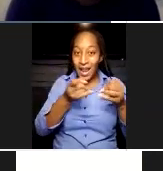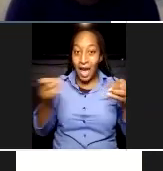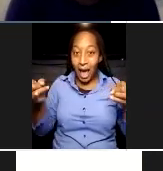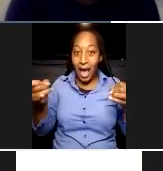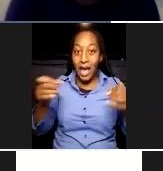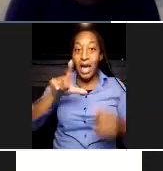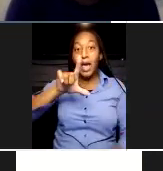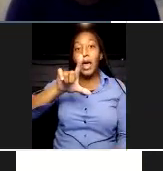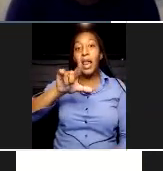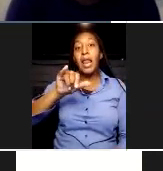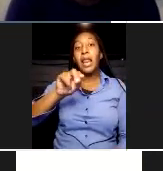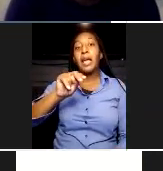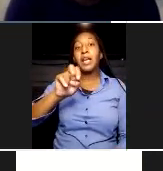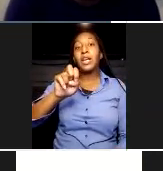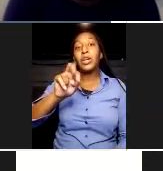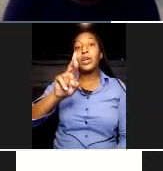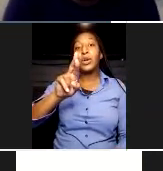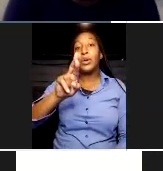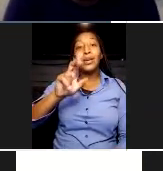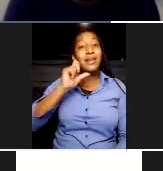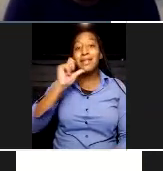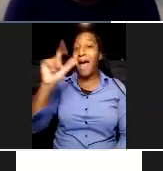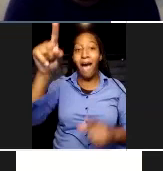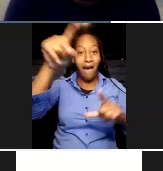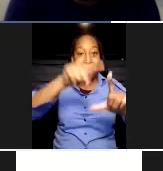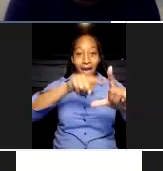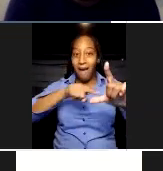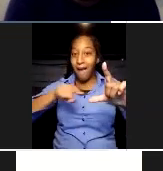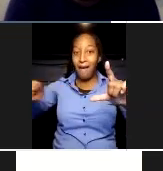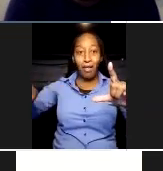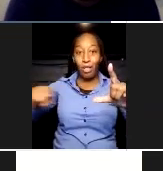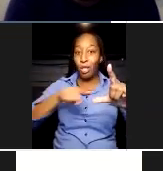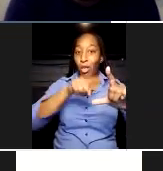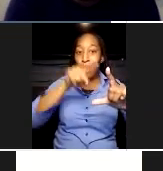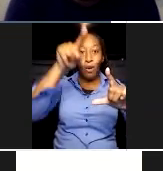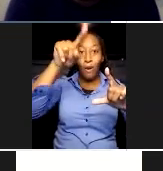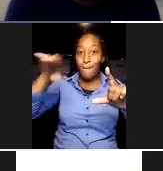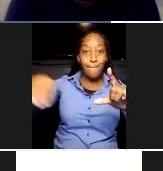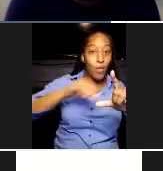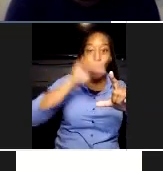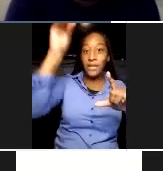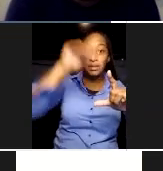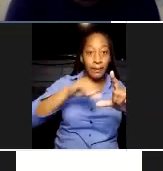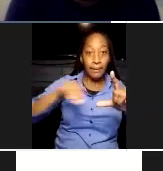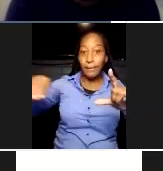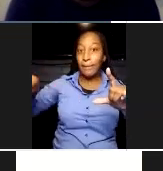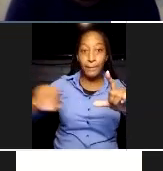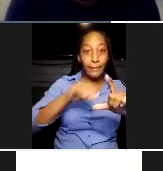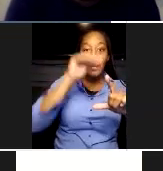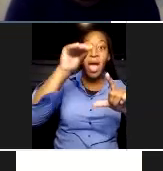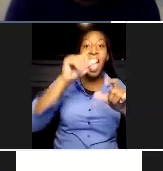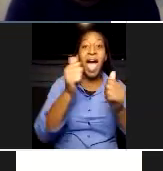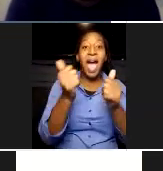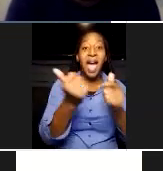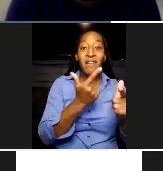angular momentum. We don't study angular momentum in this class. So everything you deal with is going to be based